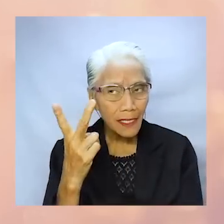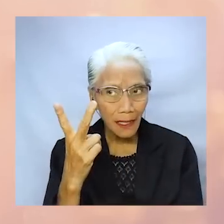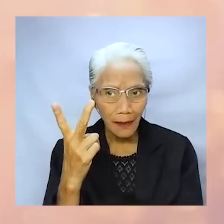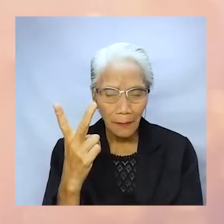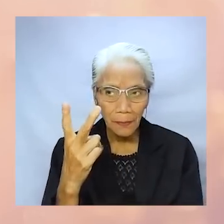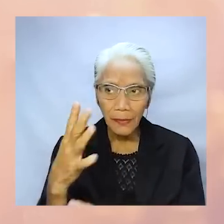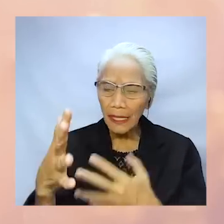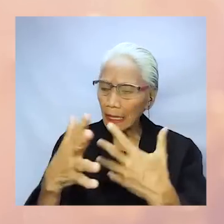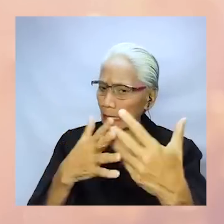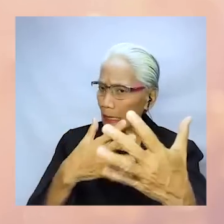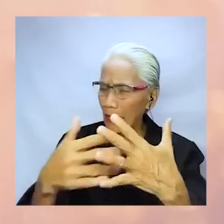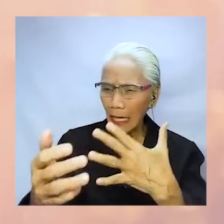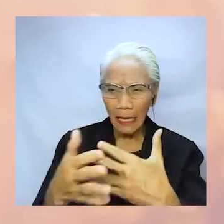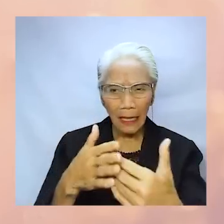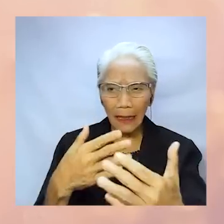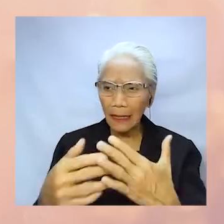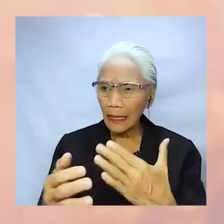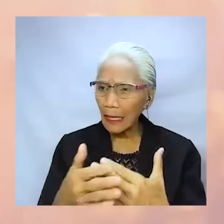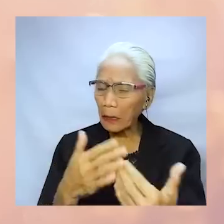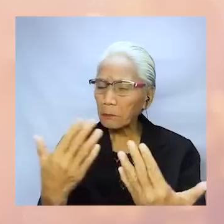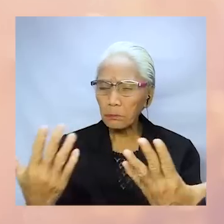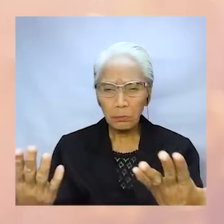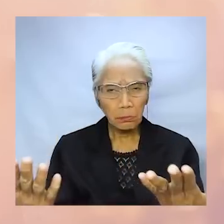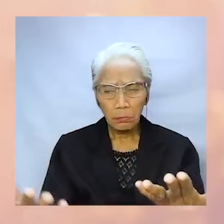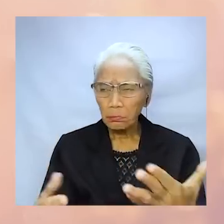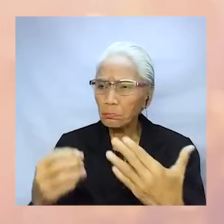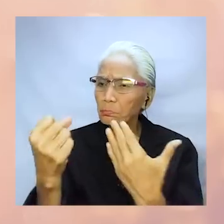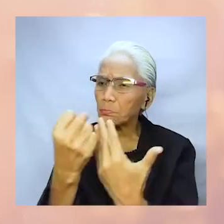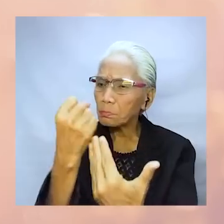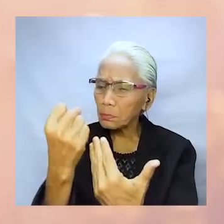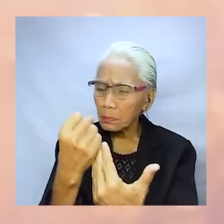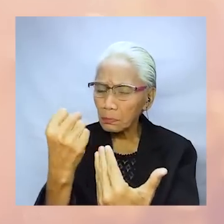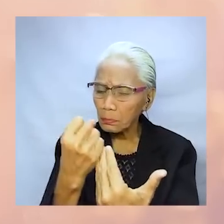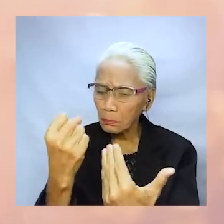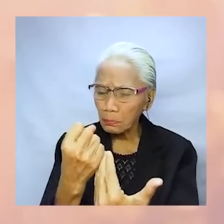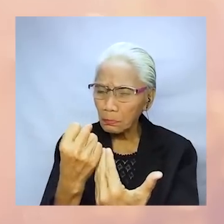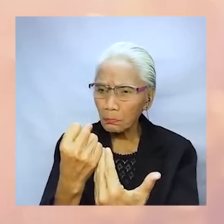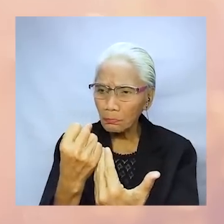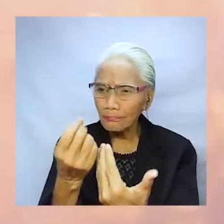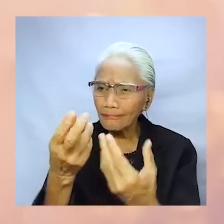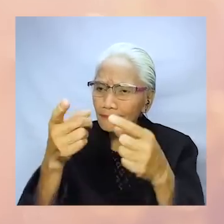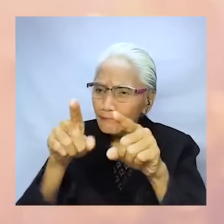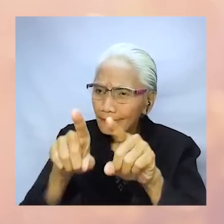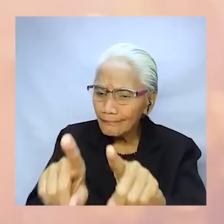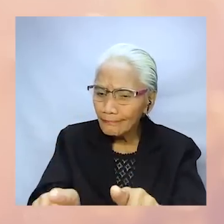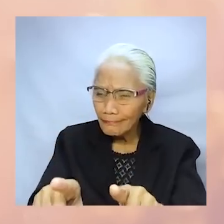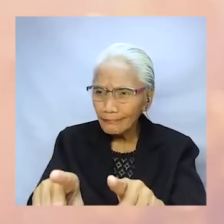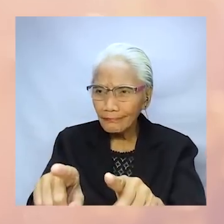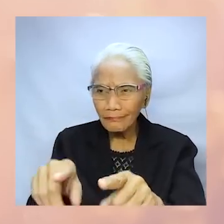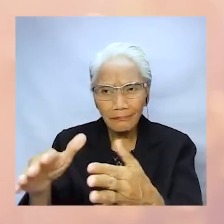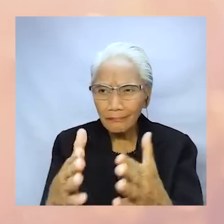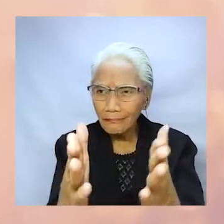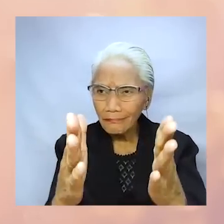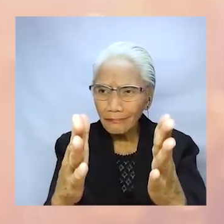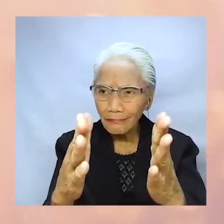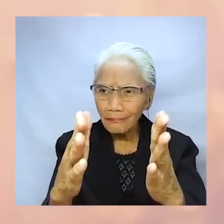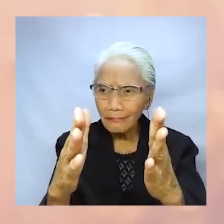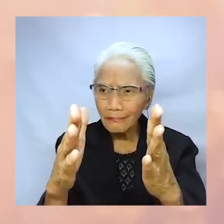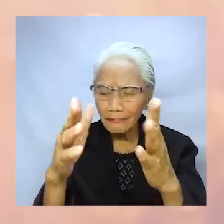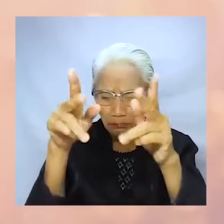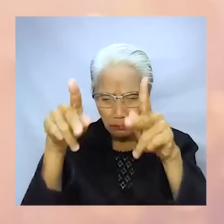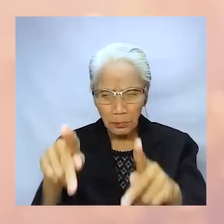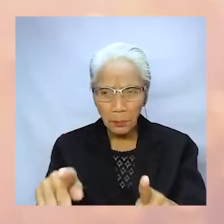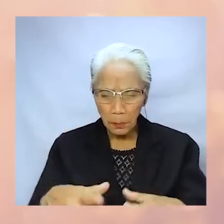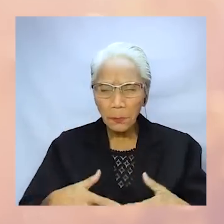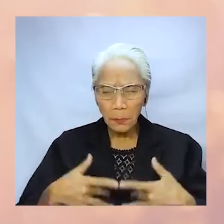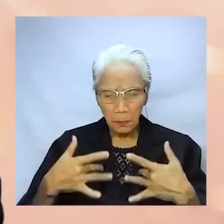the ordinary and surprising ways or events, persons in our lives, God's marvelous action